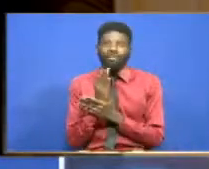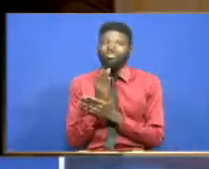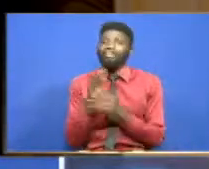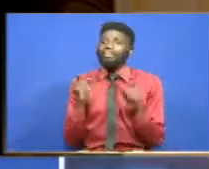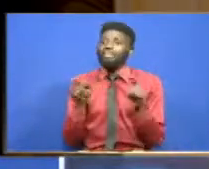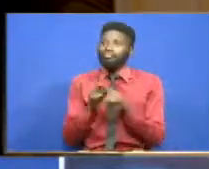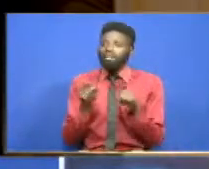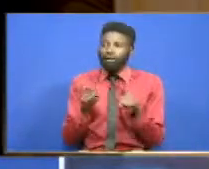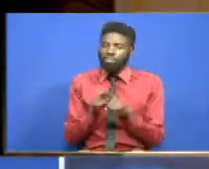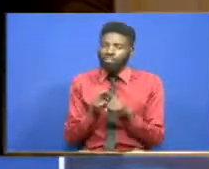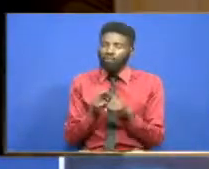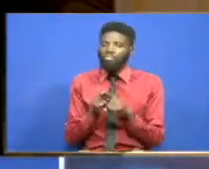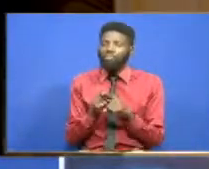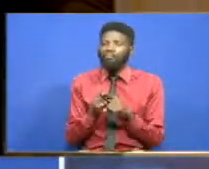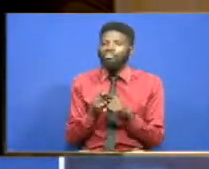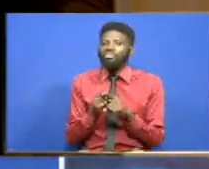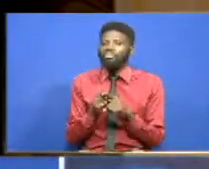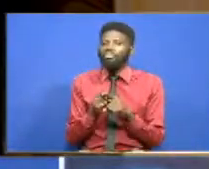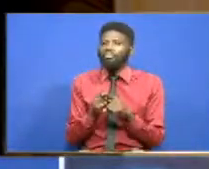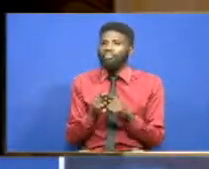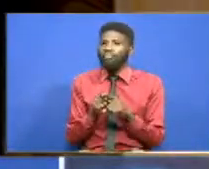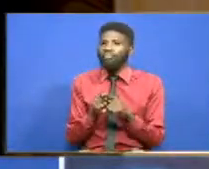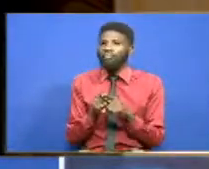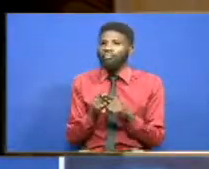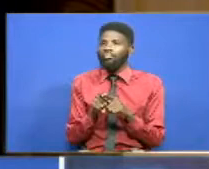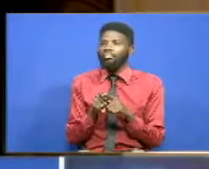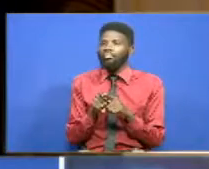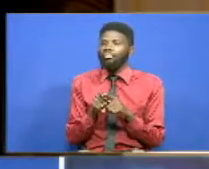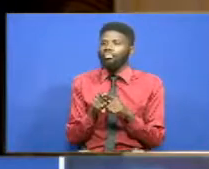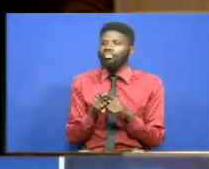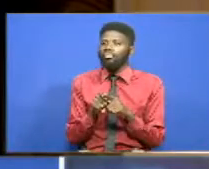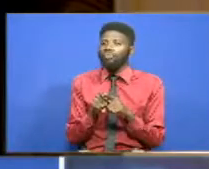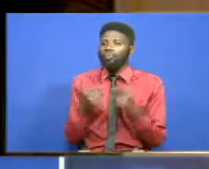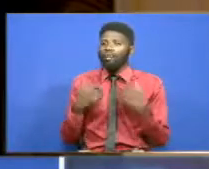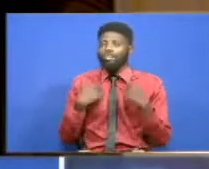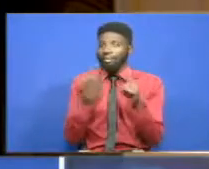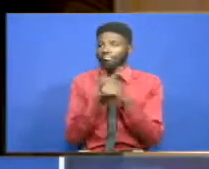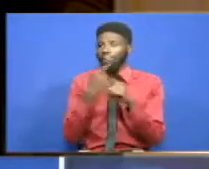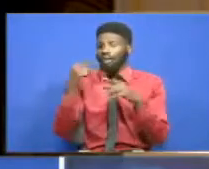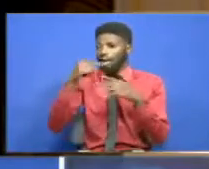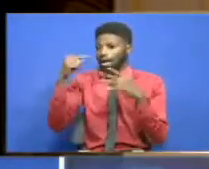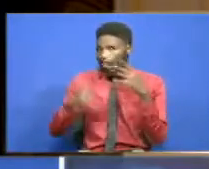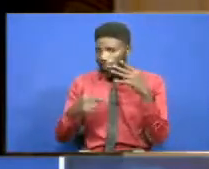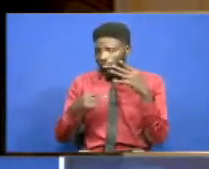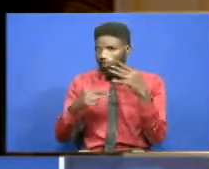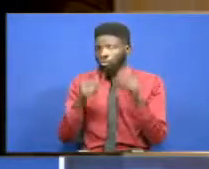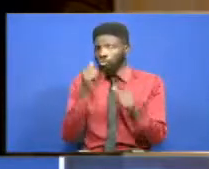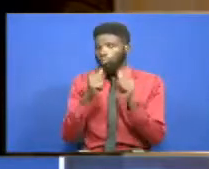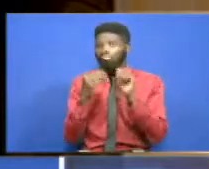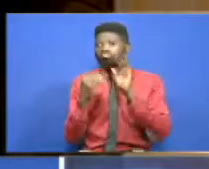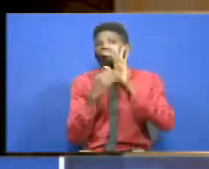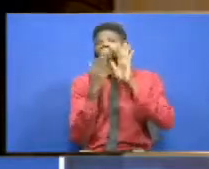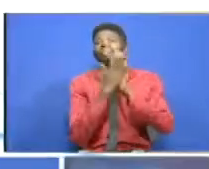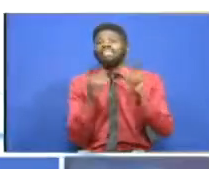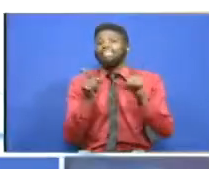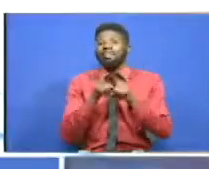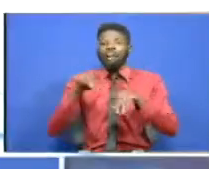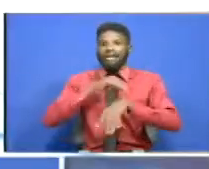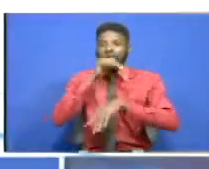governance, accountability, and integrity are all necessary elements that we seek to entrench as part of our national